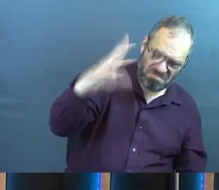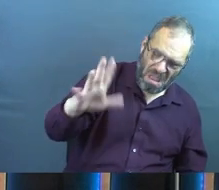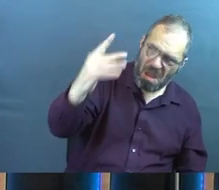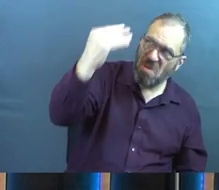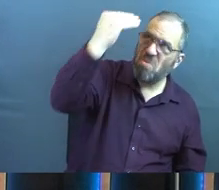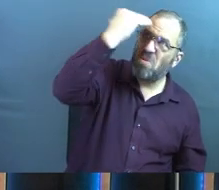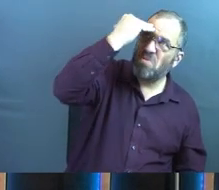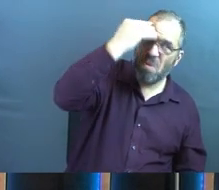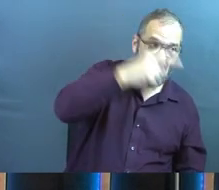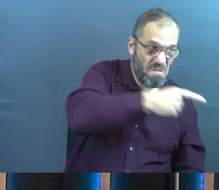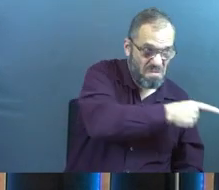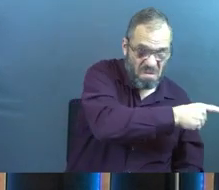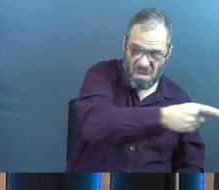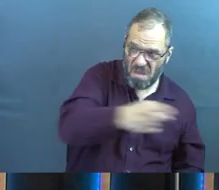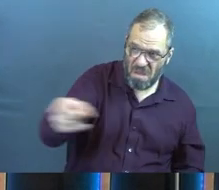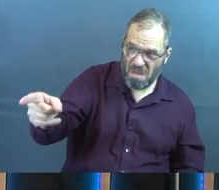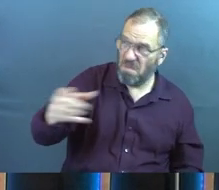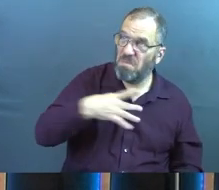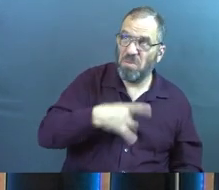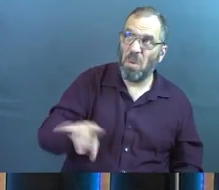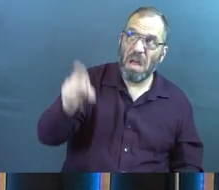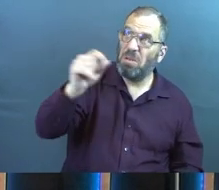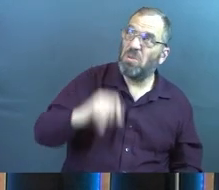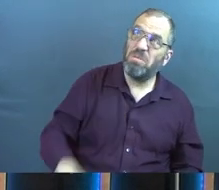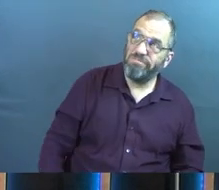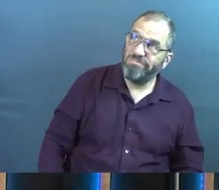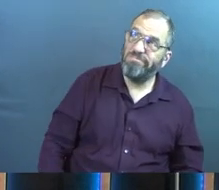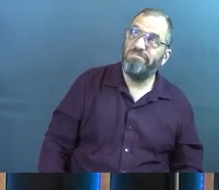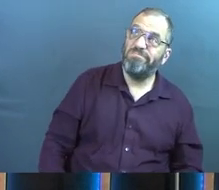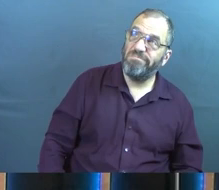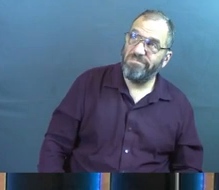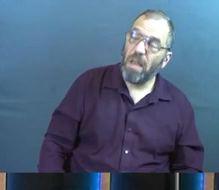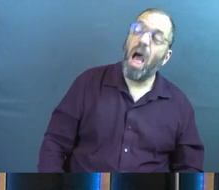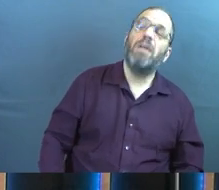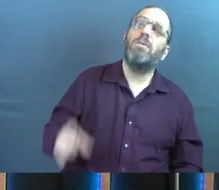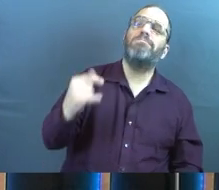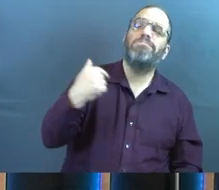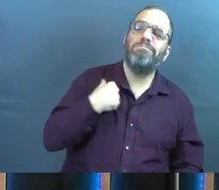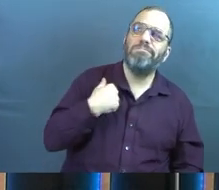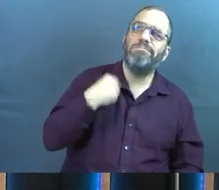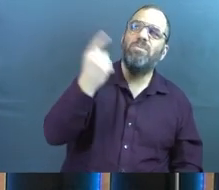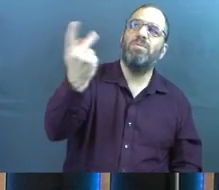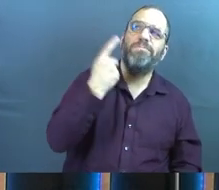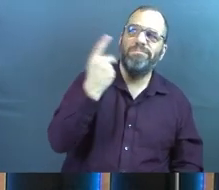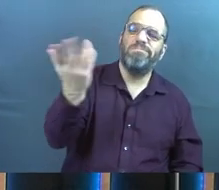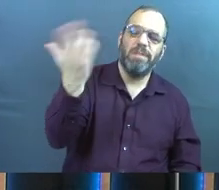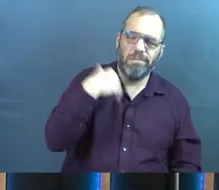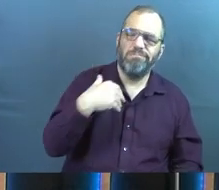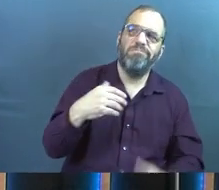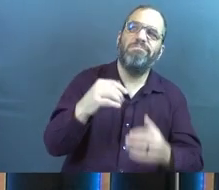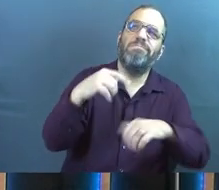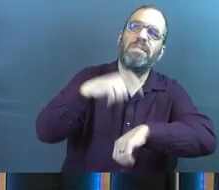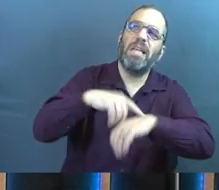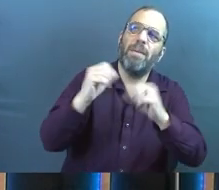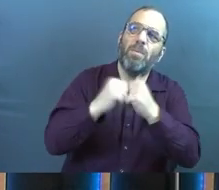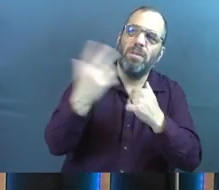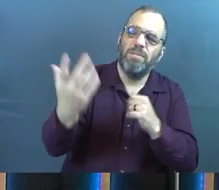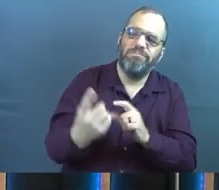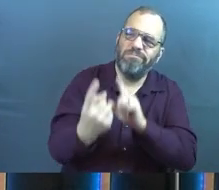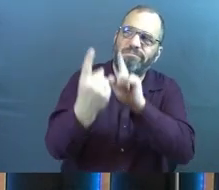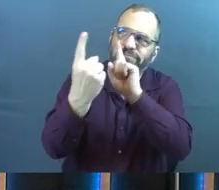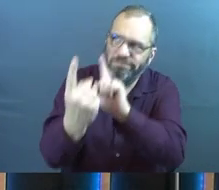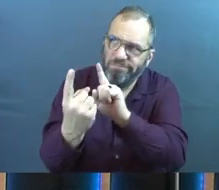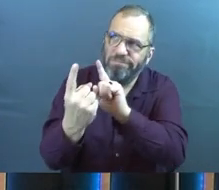know that everybody else around here doesn't like you. I want to spend time with you. I want to get close